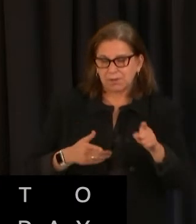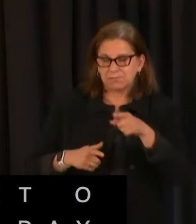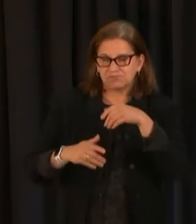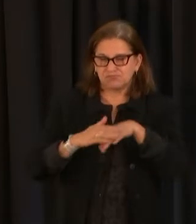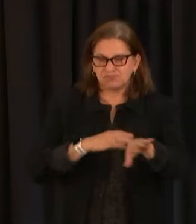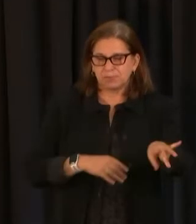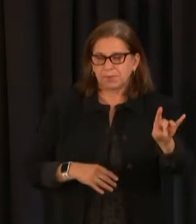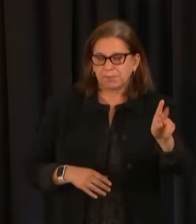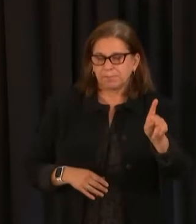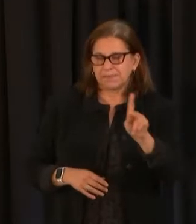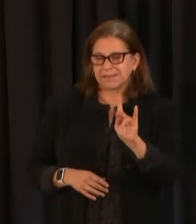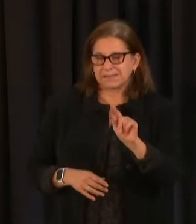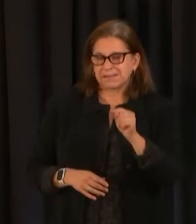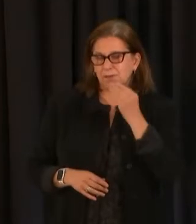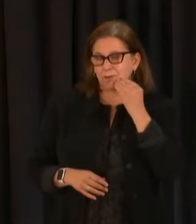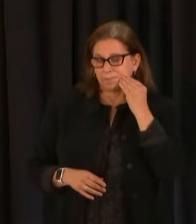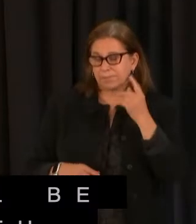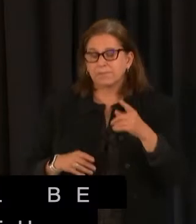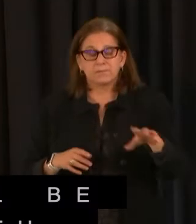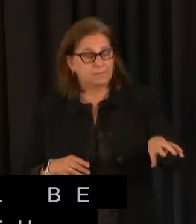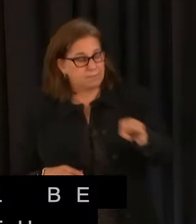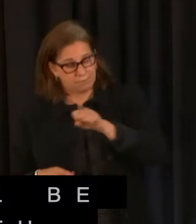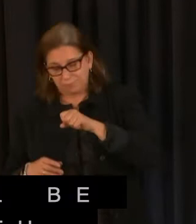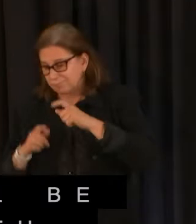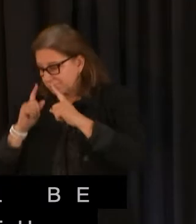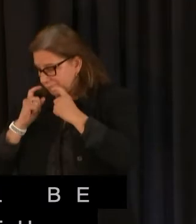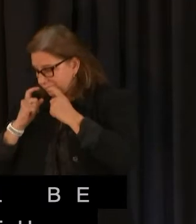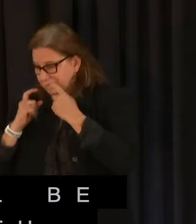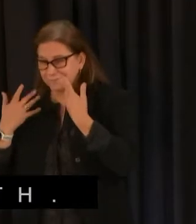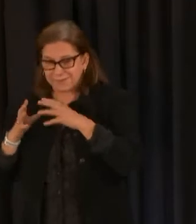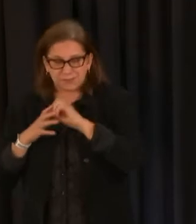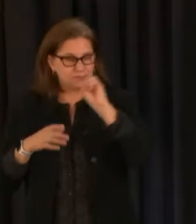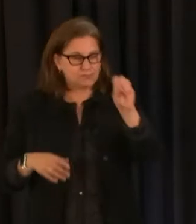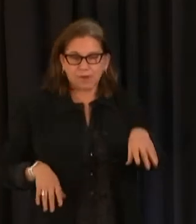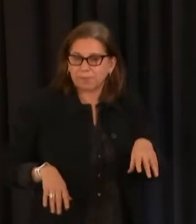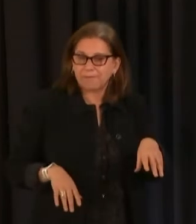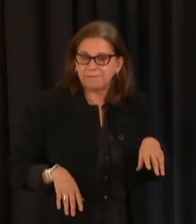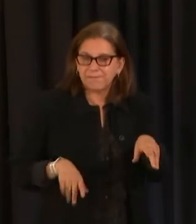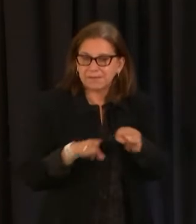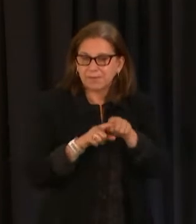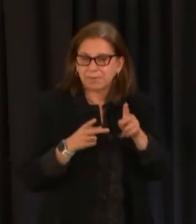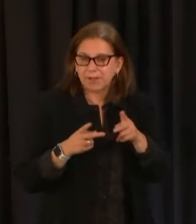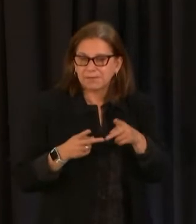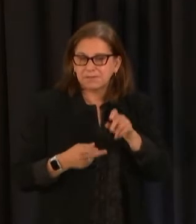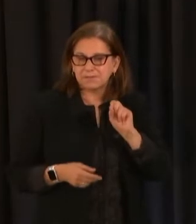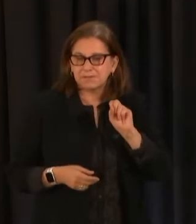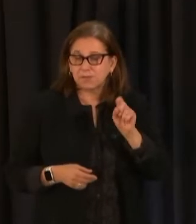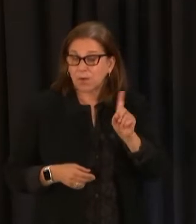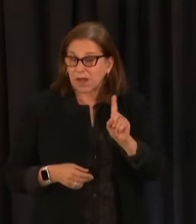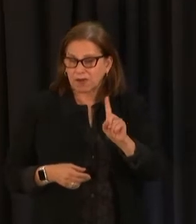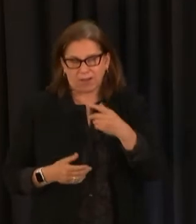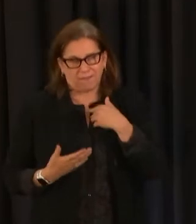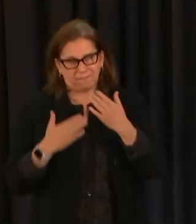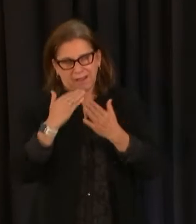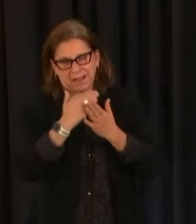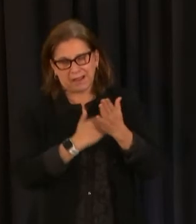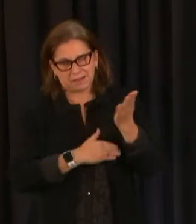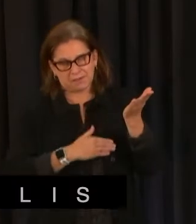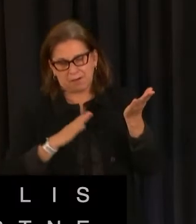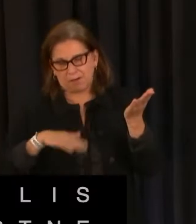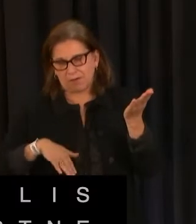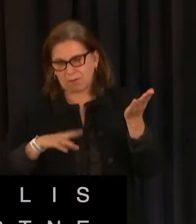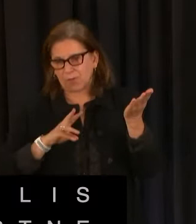The drop-off sites are listed here, and this is in partnership with the library.